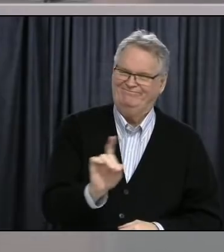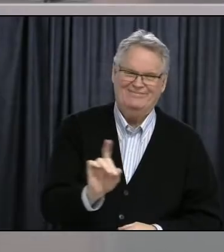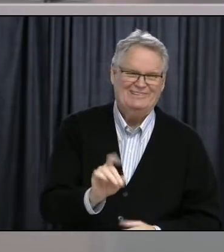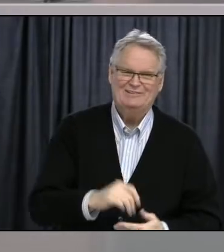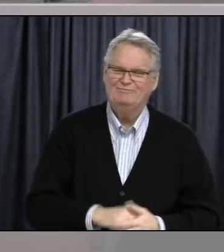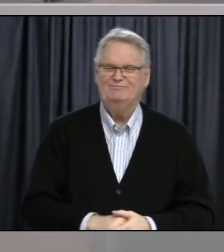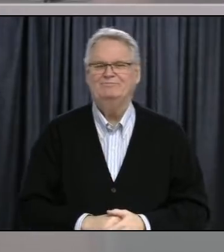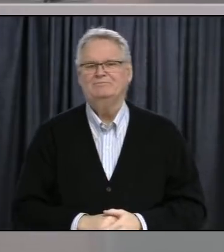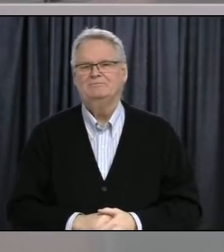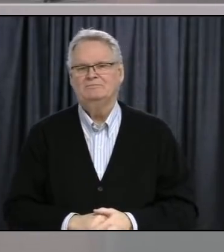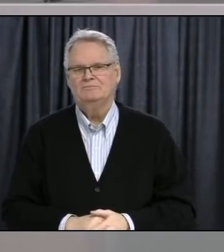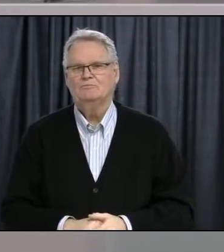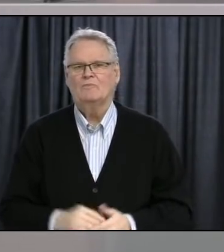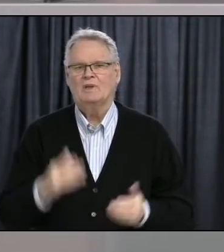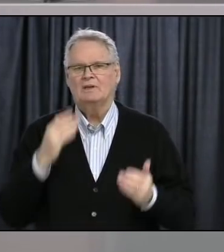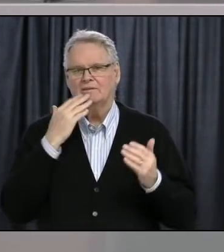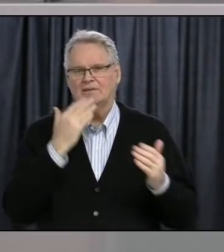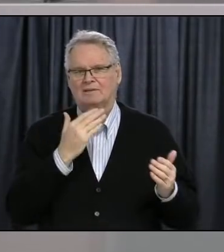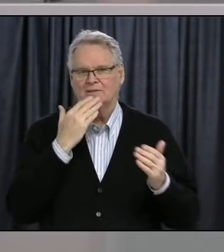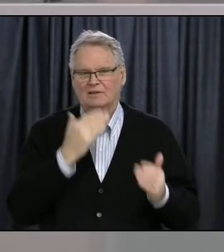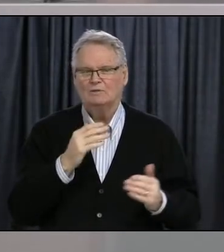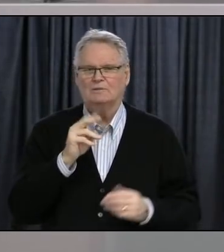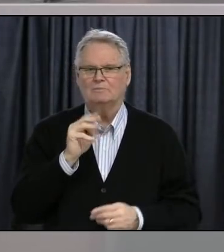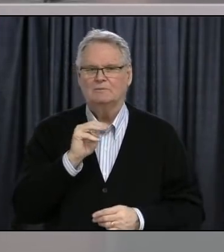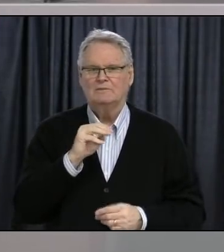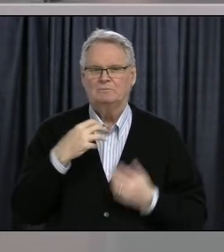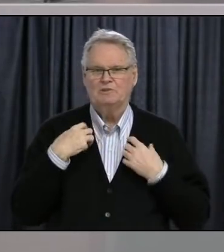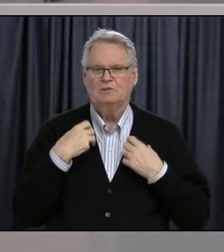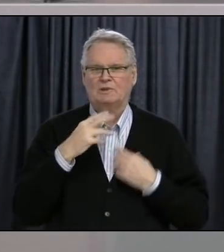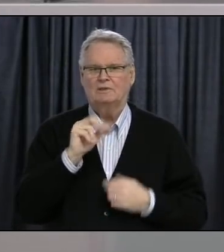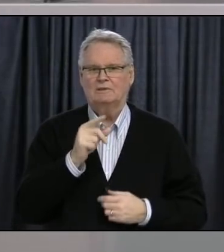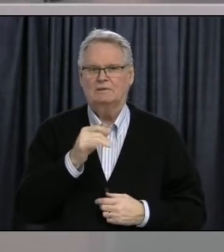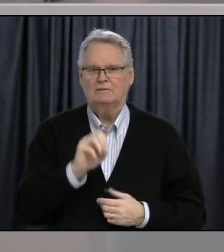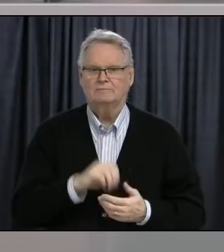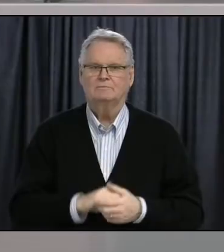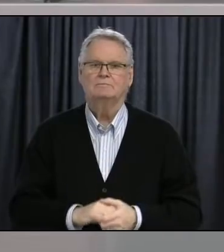Thank you, Premier. For the benefit of our speakers, there are 8 reporters registered for